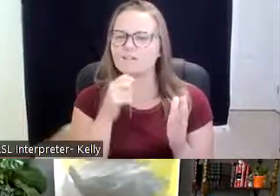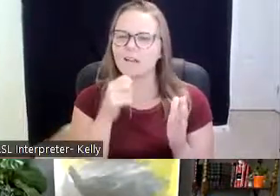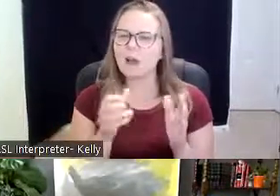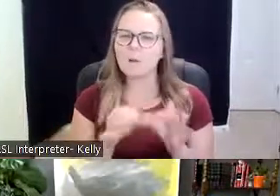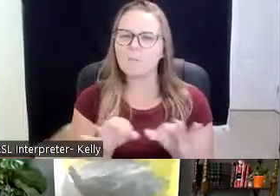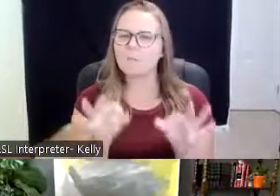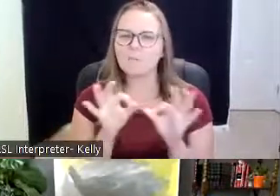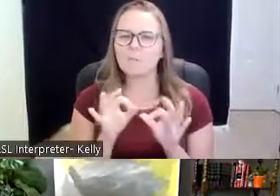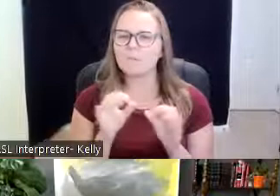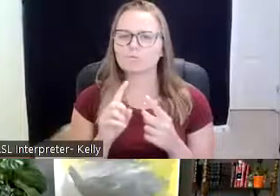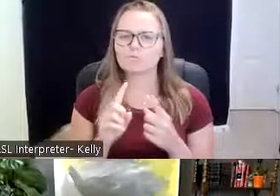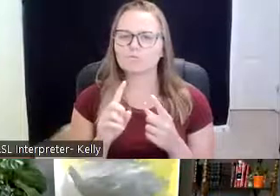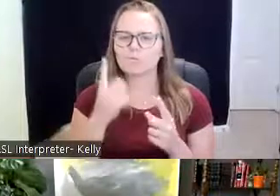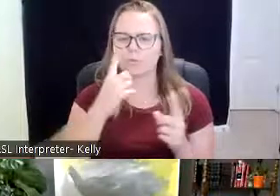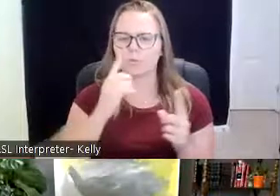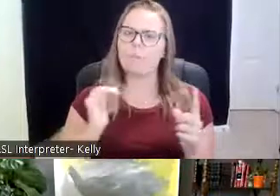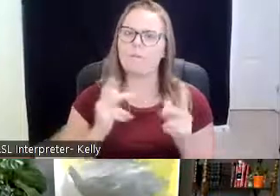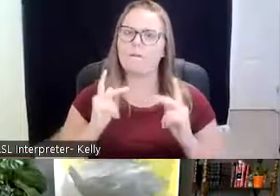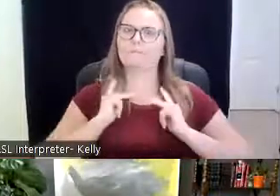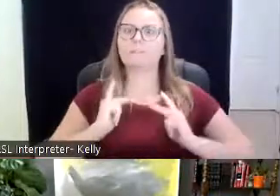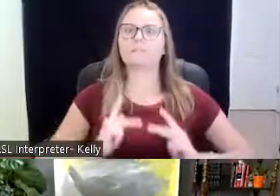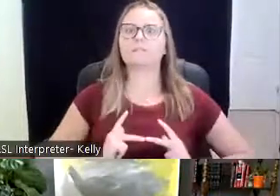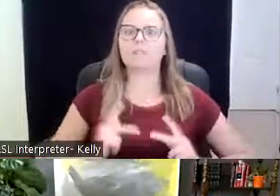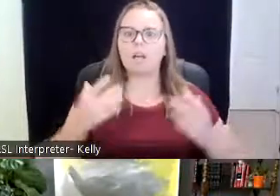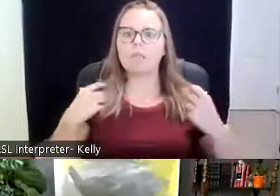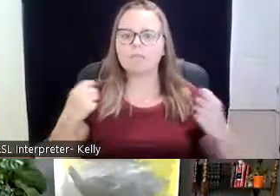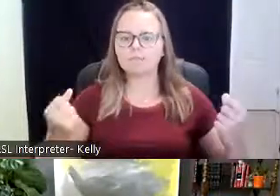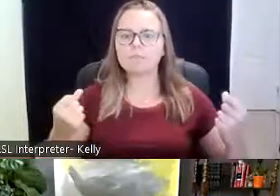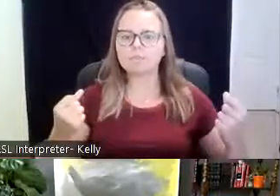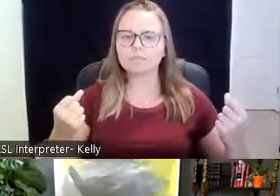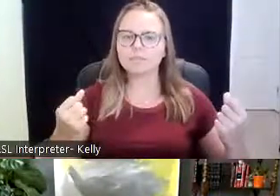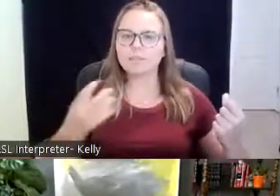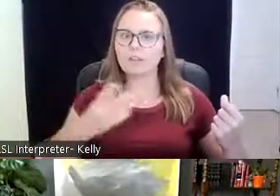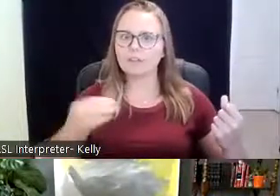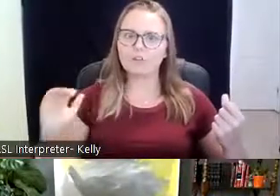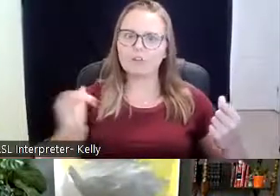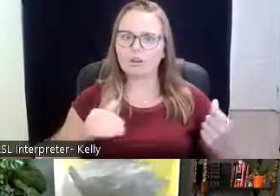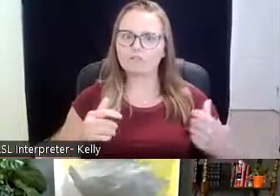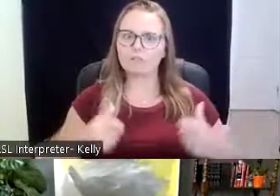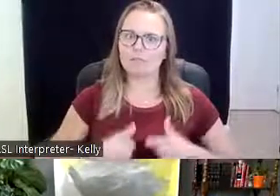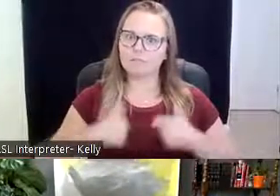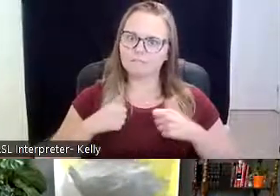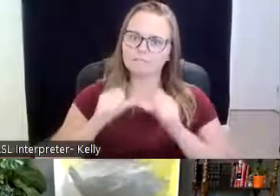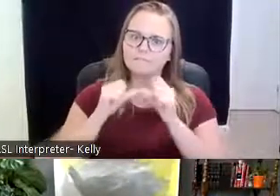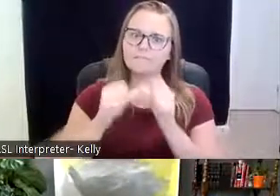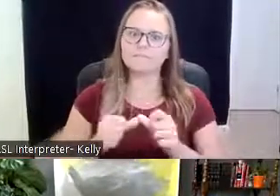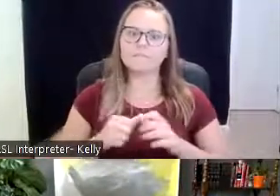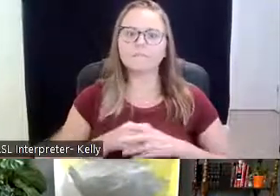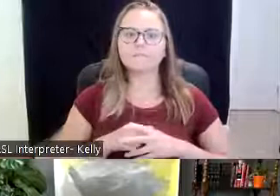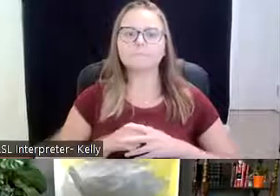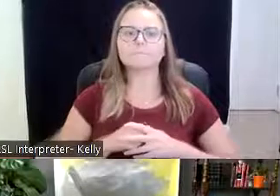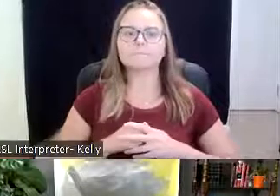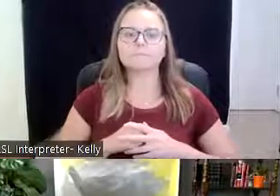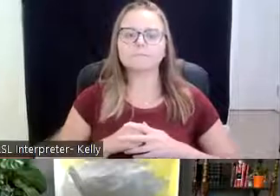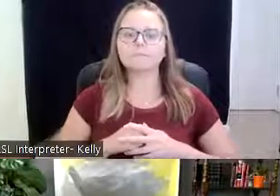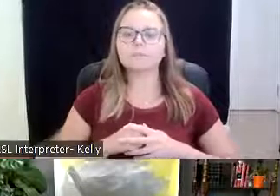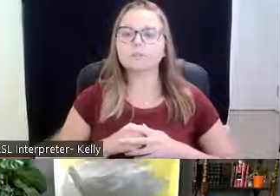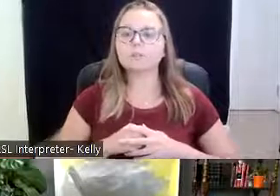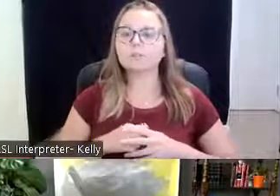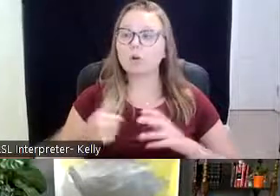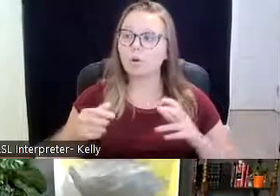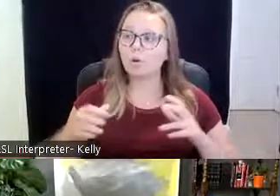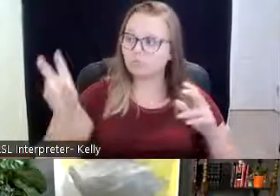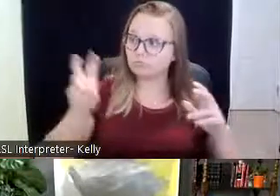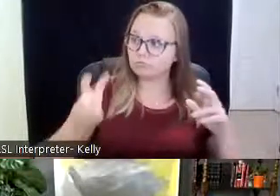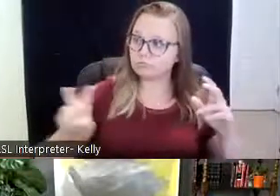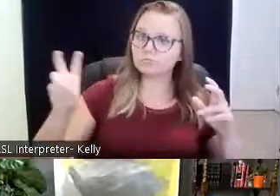contributor to our physical well-being and ultimately our longevity. Now, this experience abroad was a